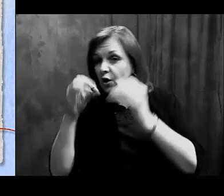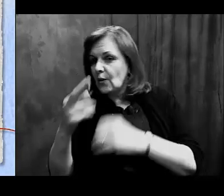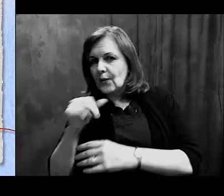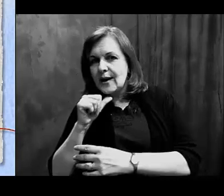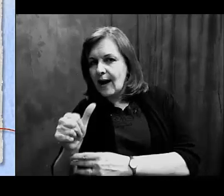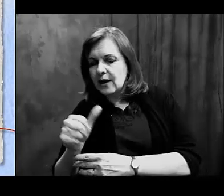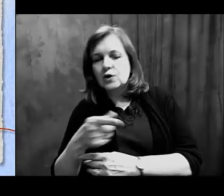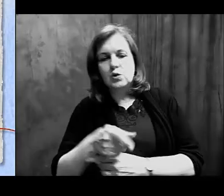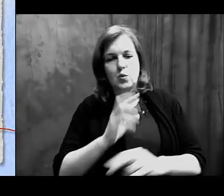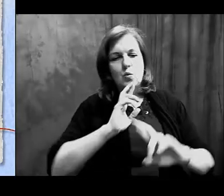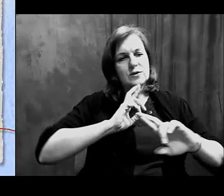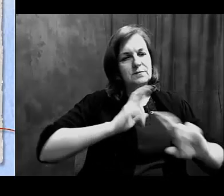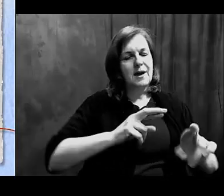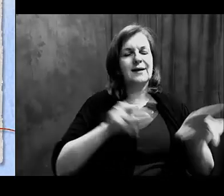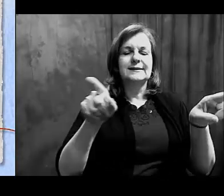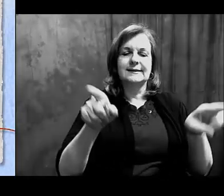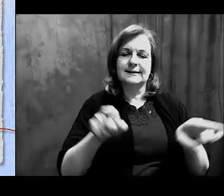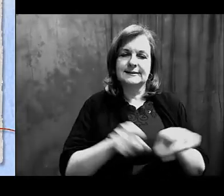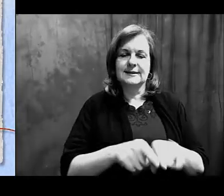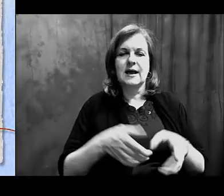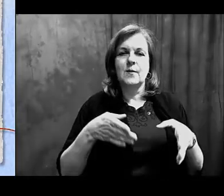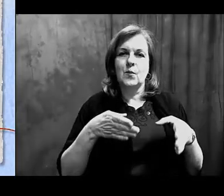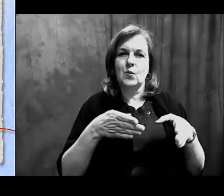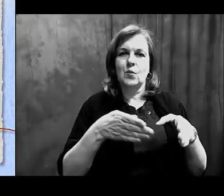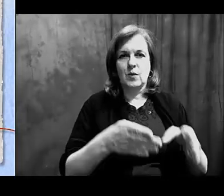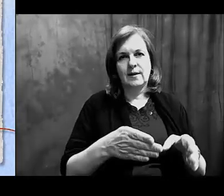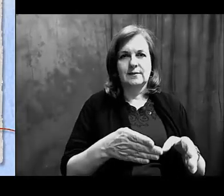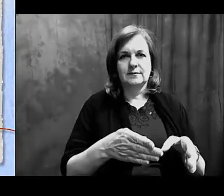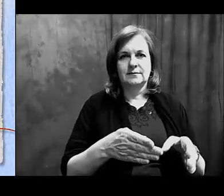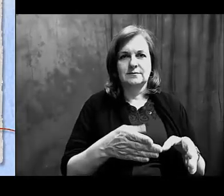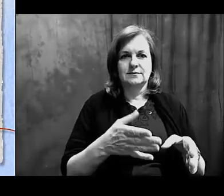anything, you are going to respond in the same way